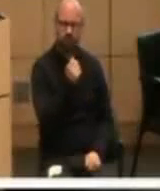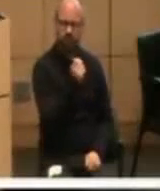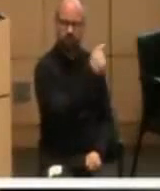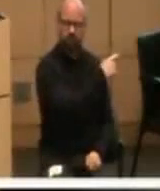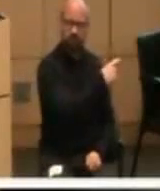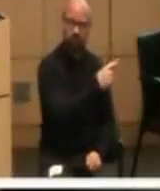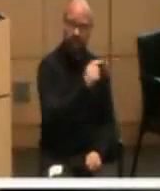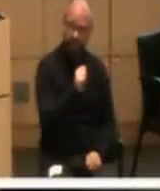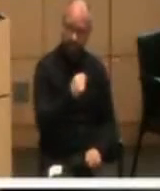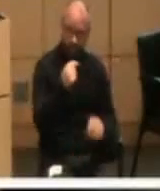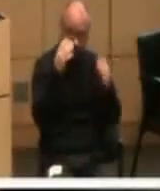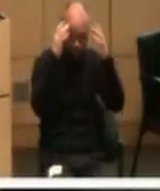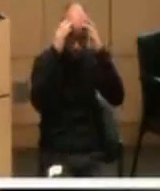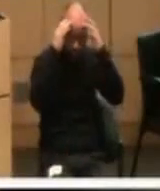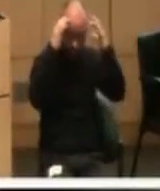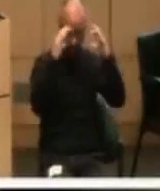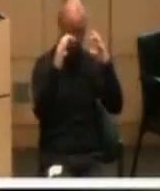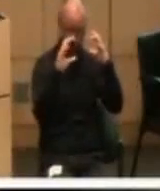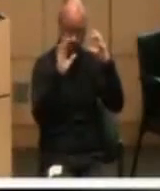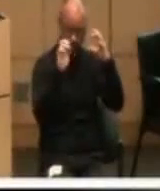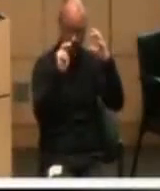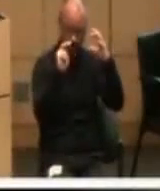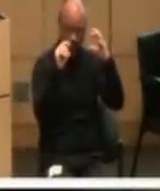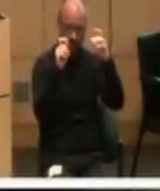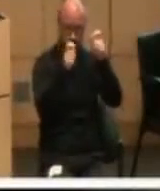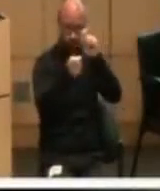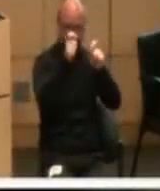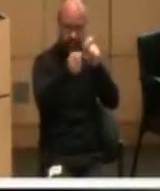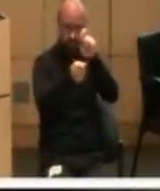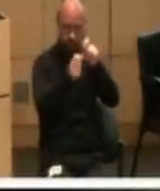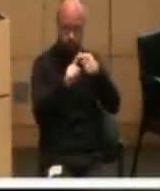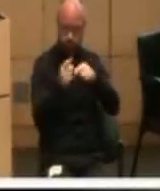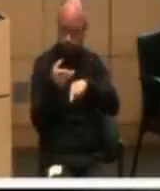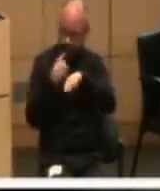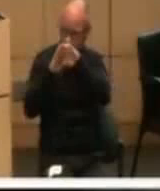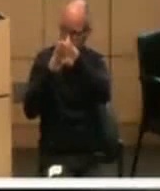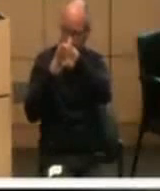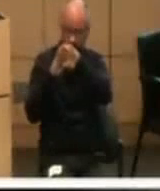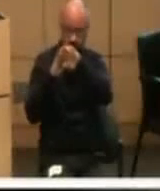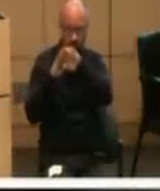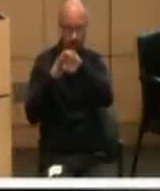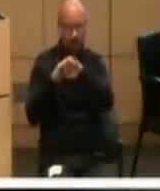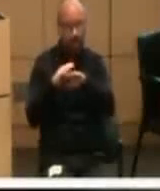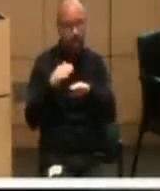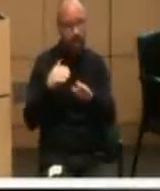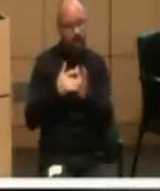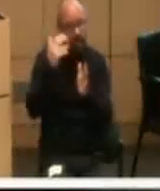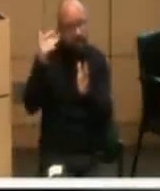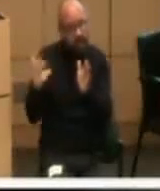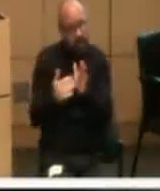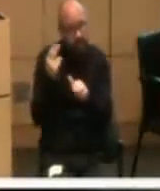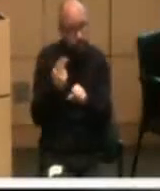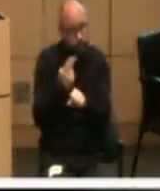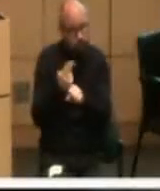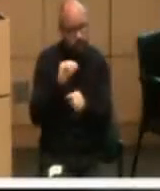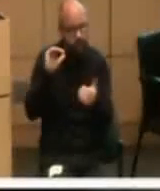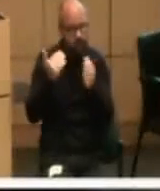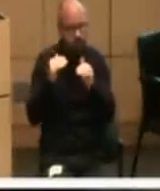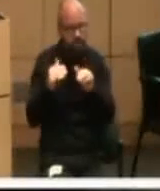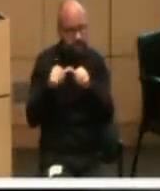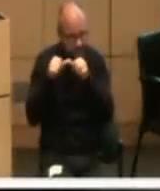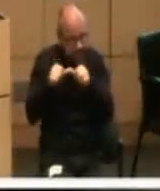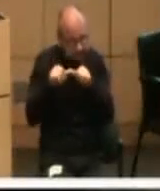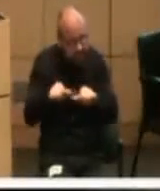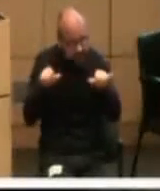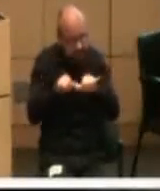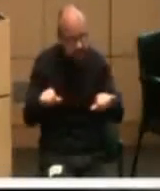two ways? One, the intermittent use of amplification versus consistent use of it, and then the second is by age. Is